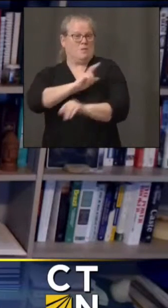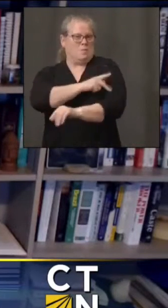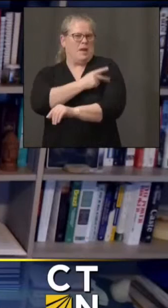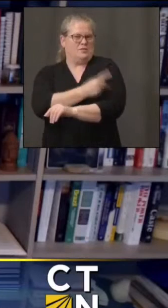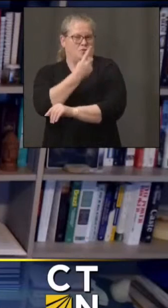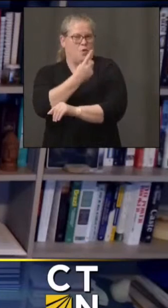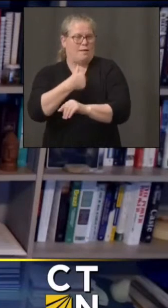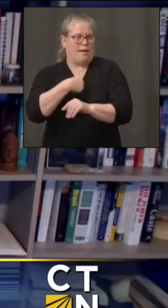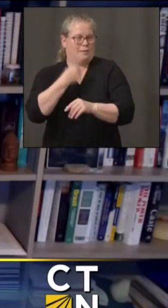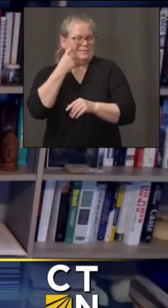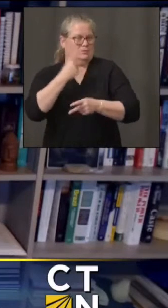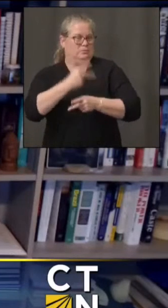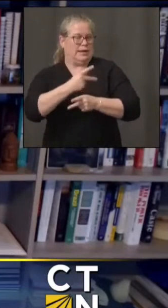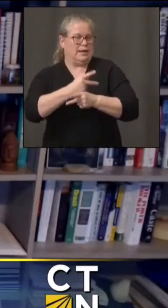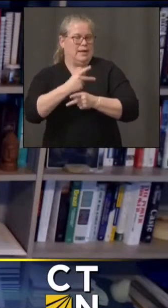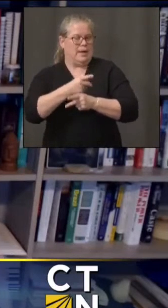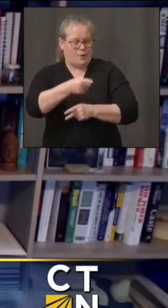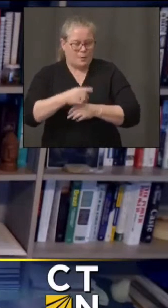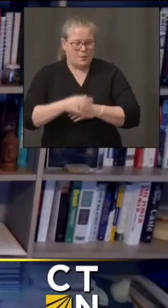was,